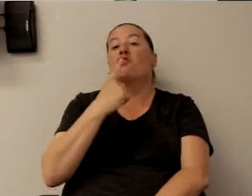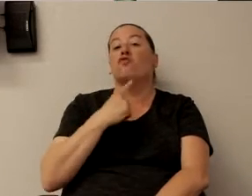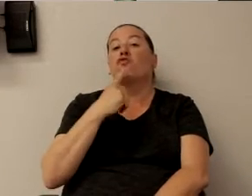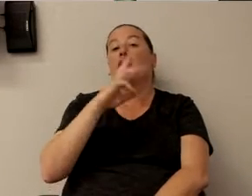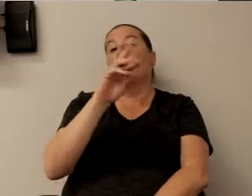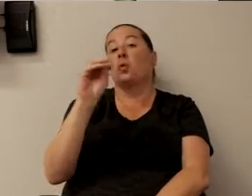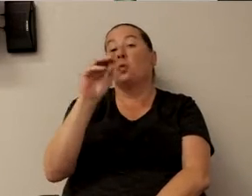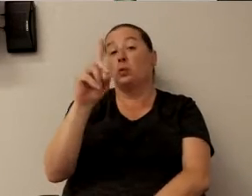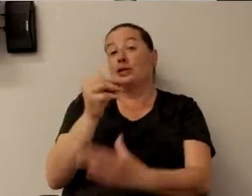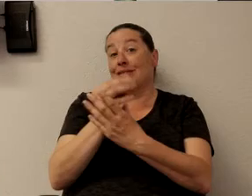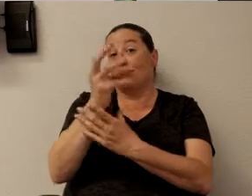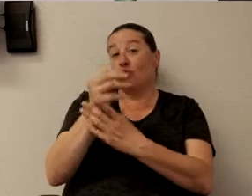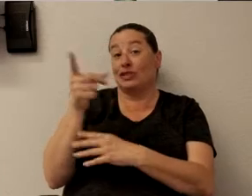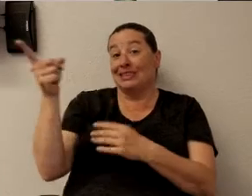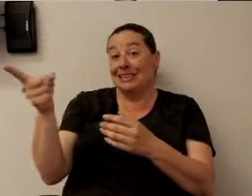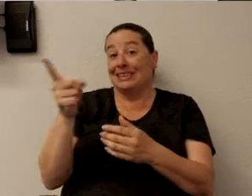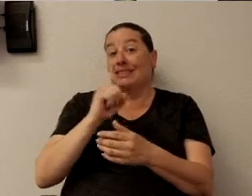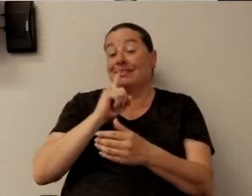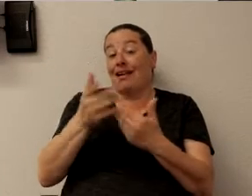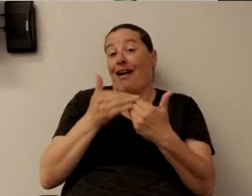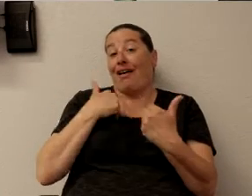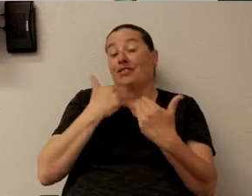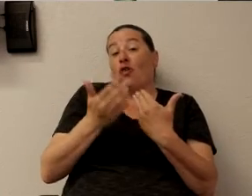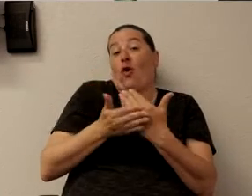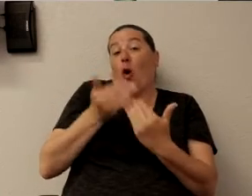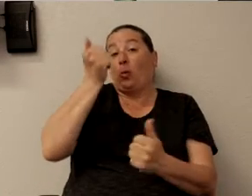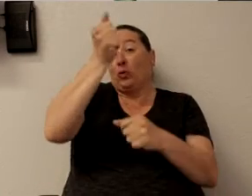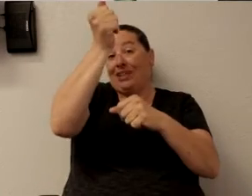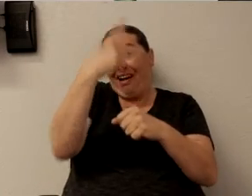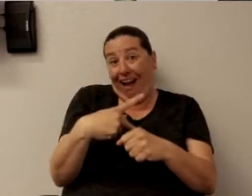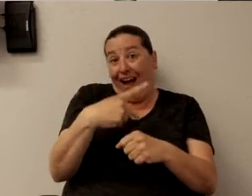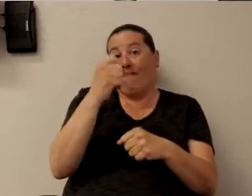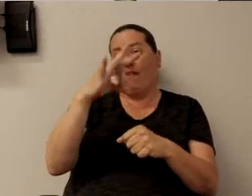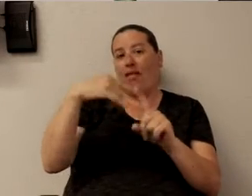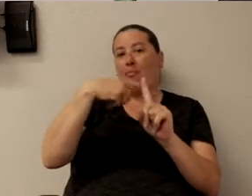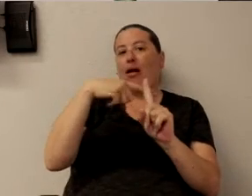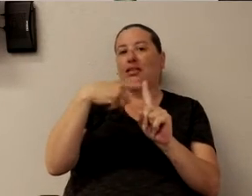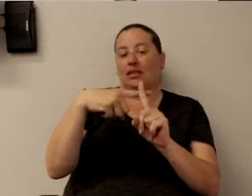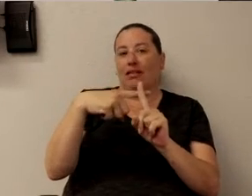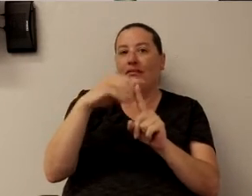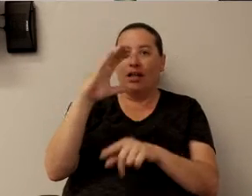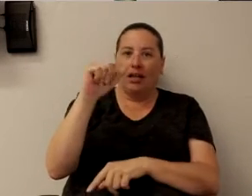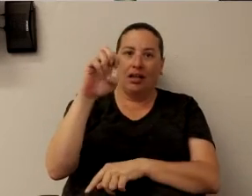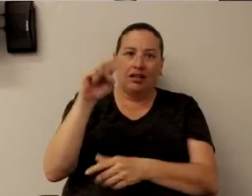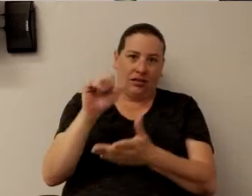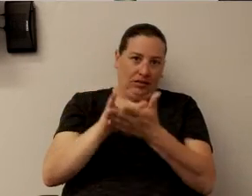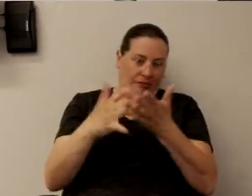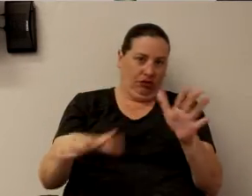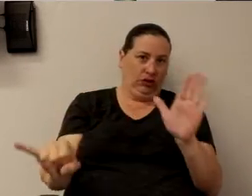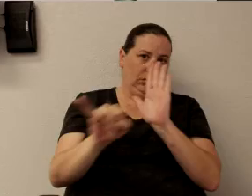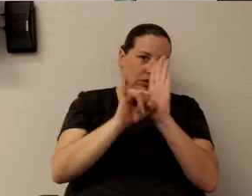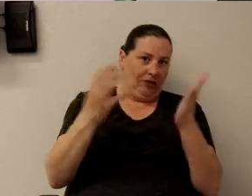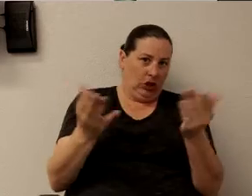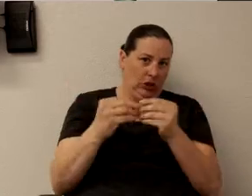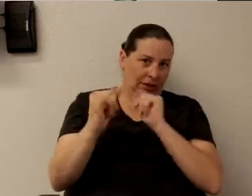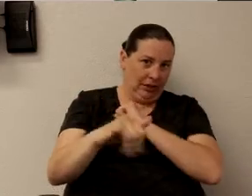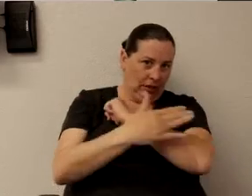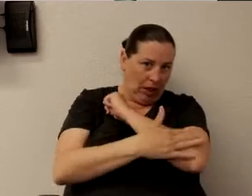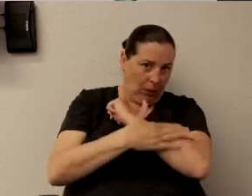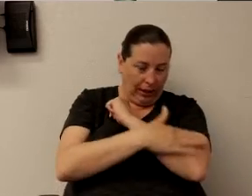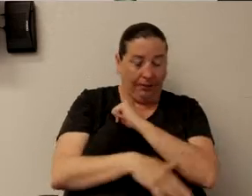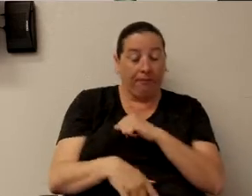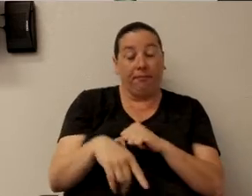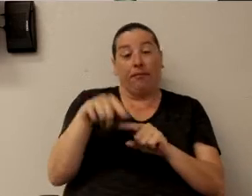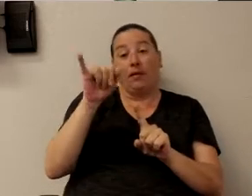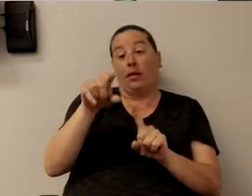for almost half of all the positive cases that have been identified in Tulare County. Of those